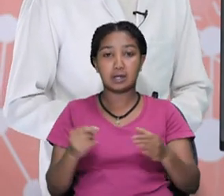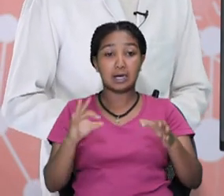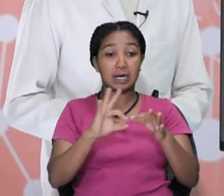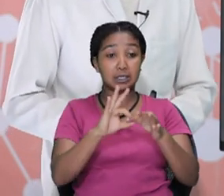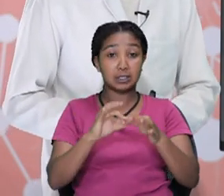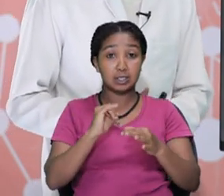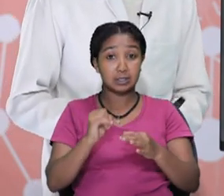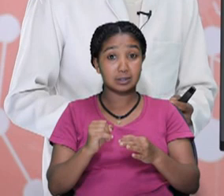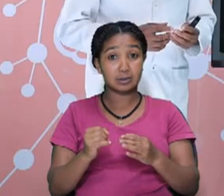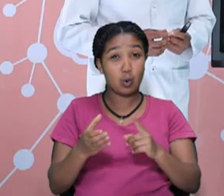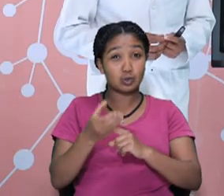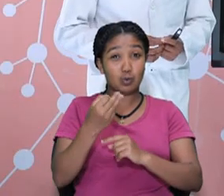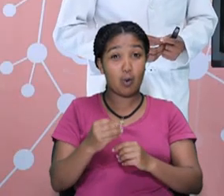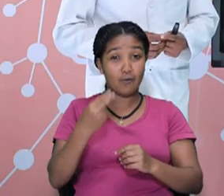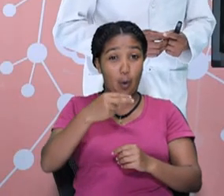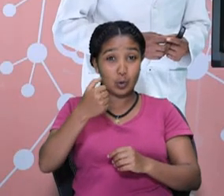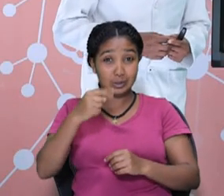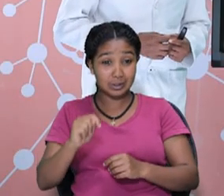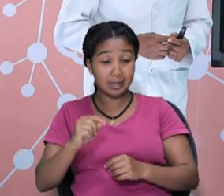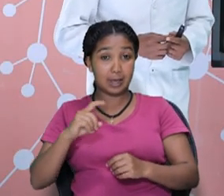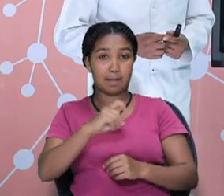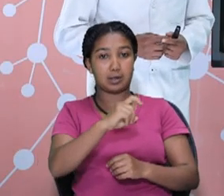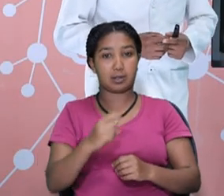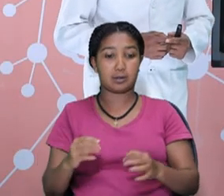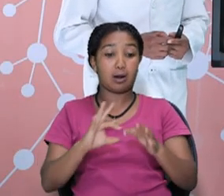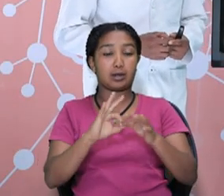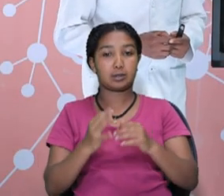This relationship consists of host and the parasite.